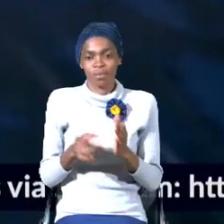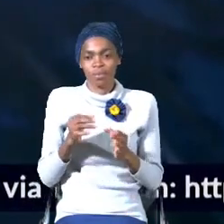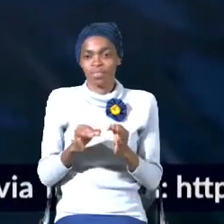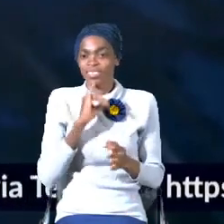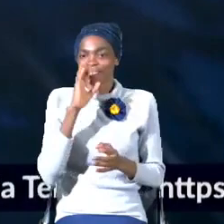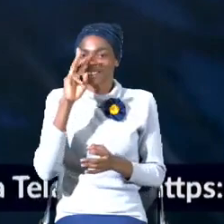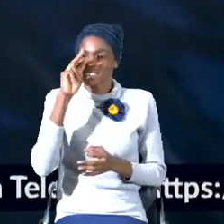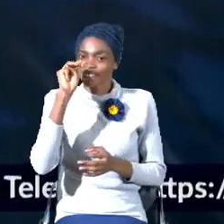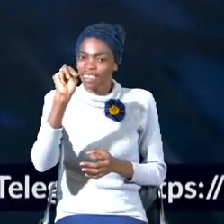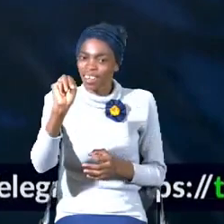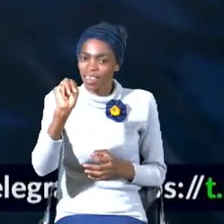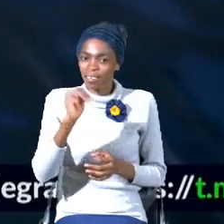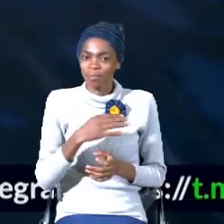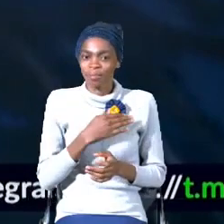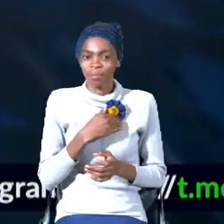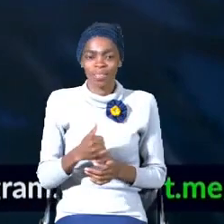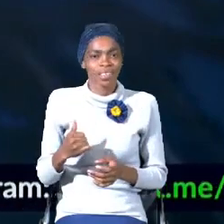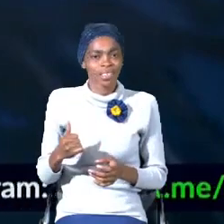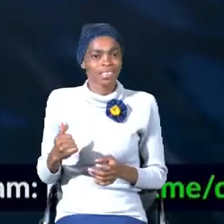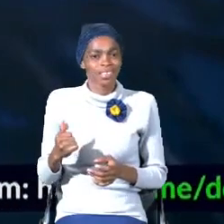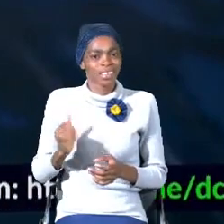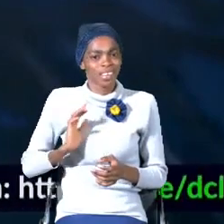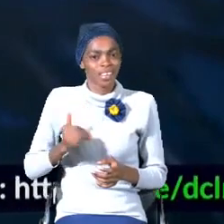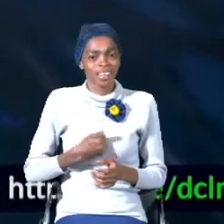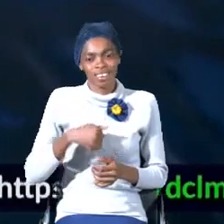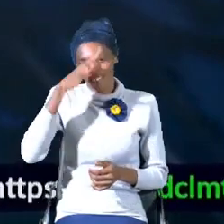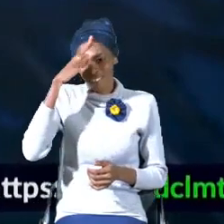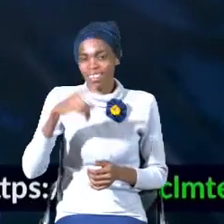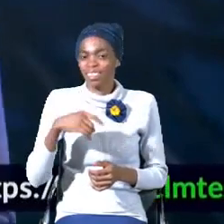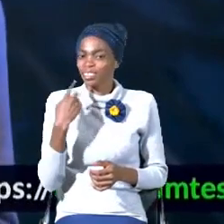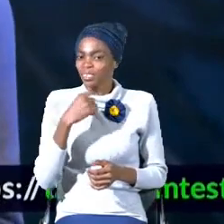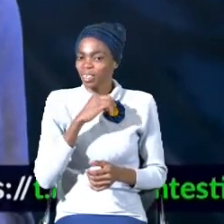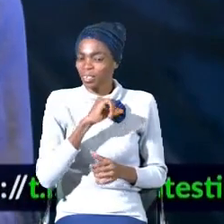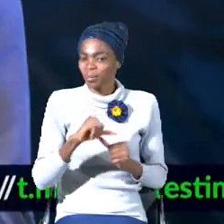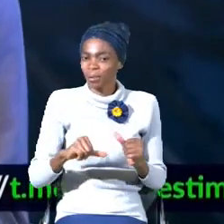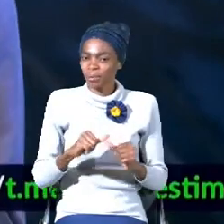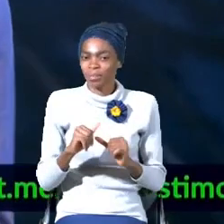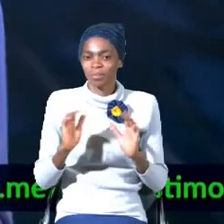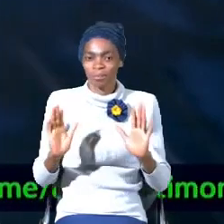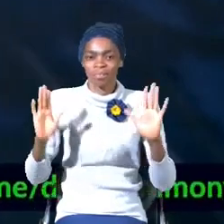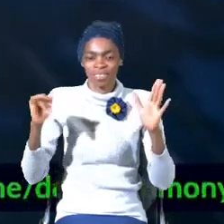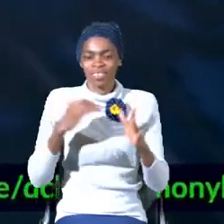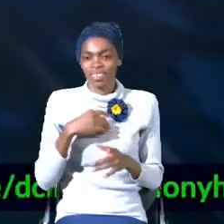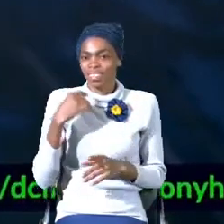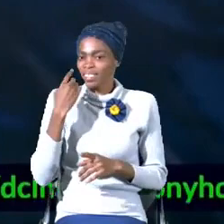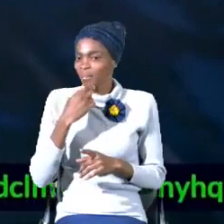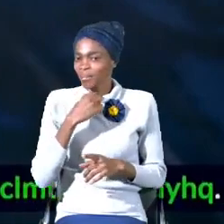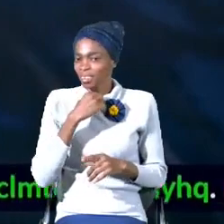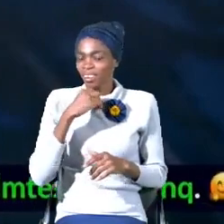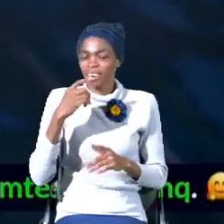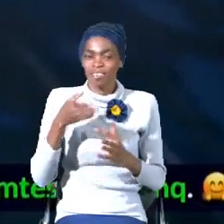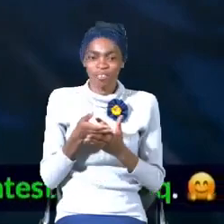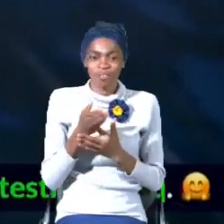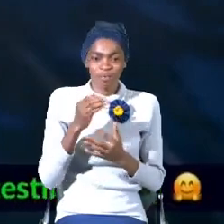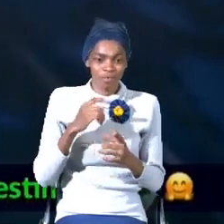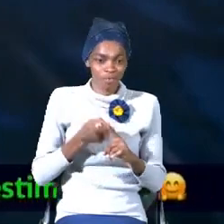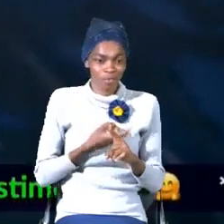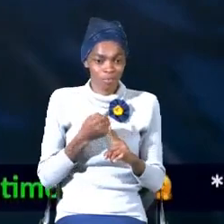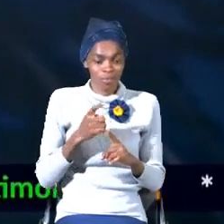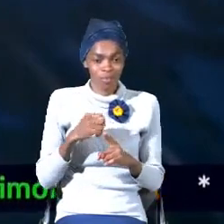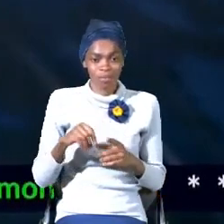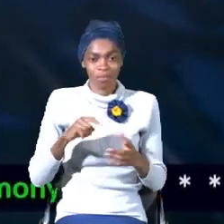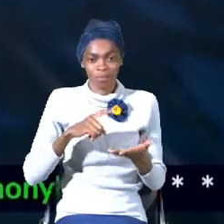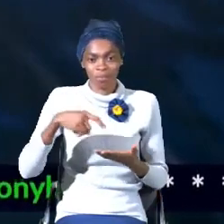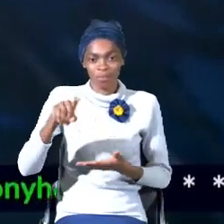and I already talk about miracle. And by the grace of God, he quotes from the book of Mark, chapter 9, verse 23, that if you can